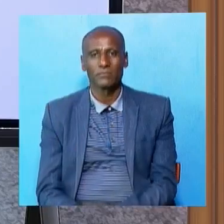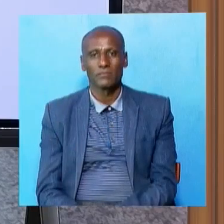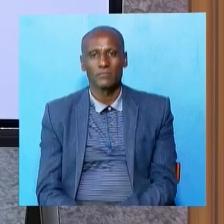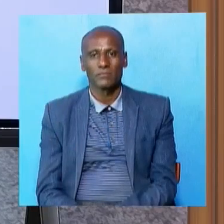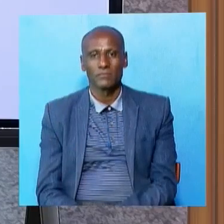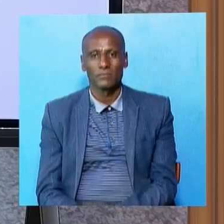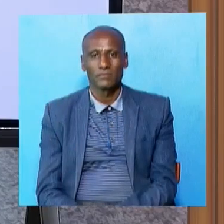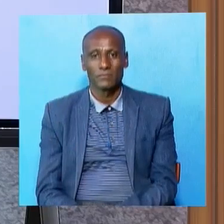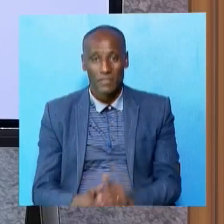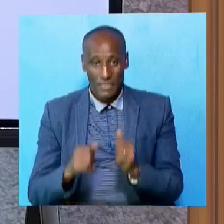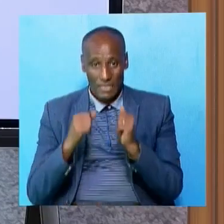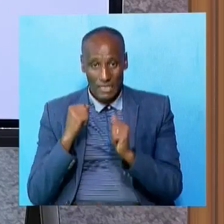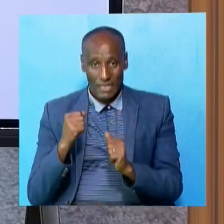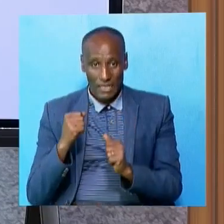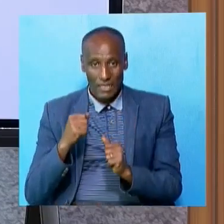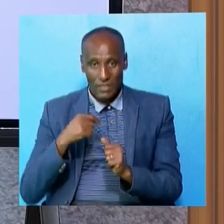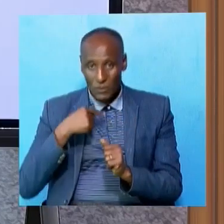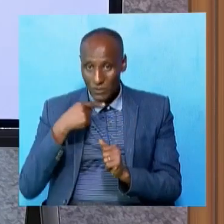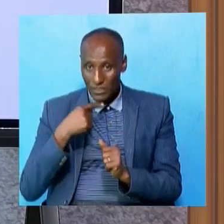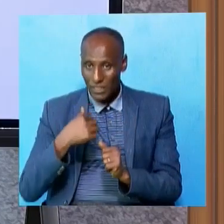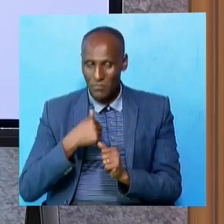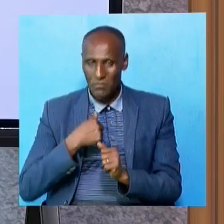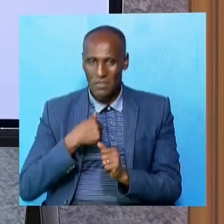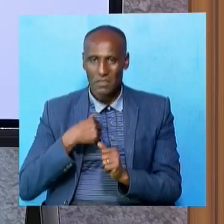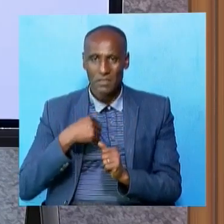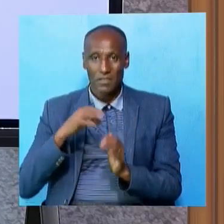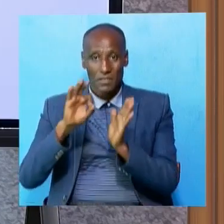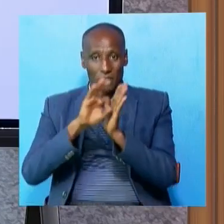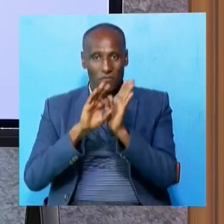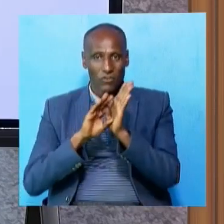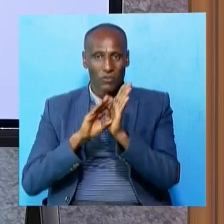Can you tell the form of past continuous?